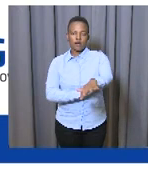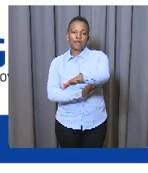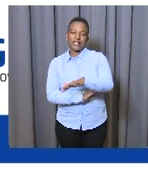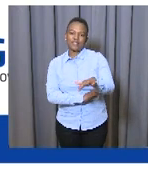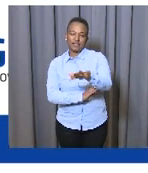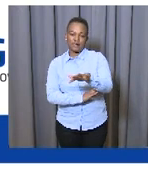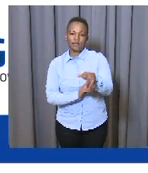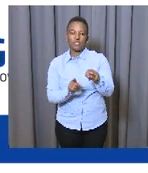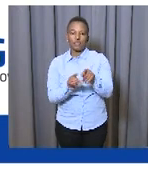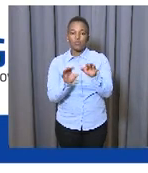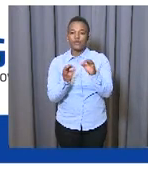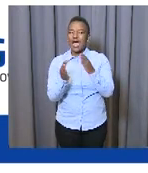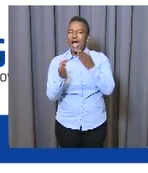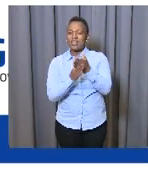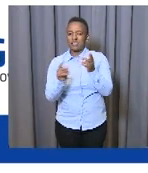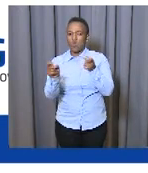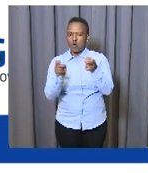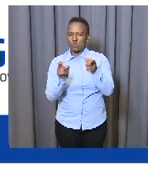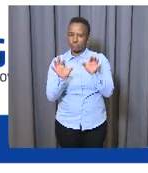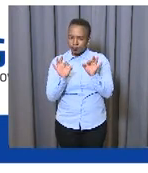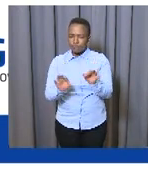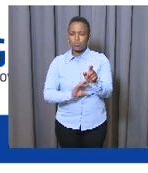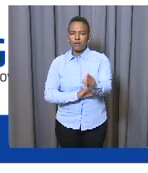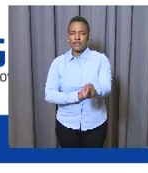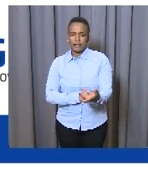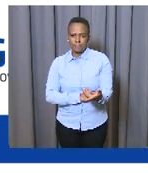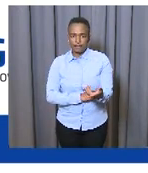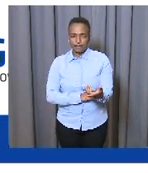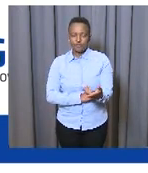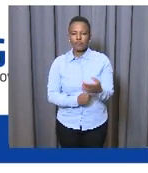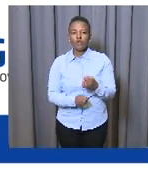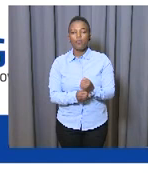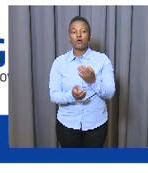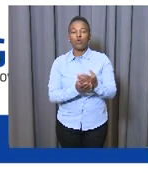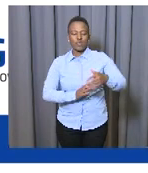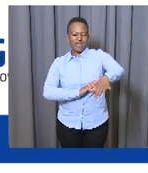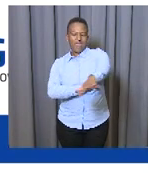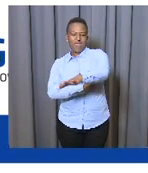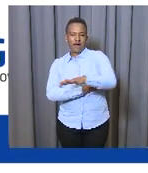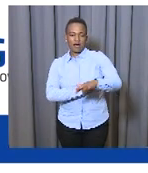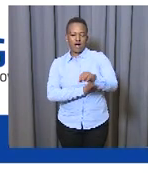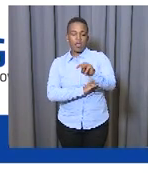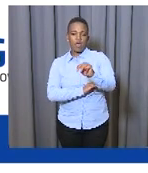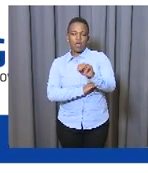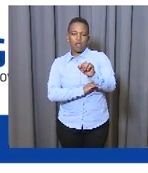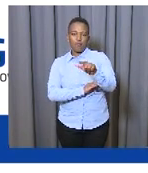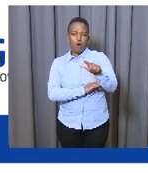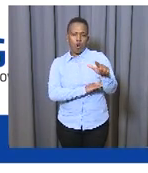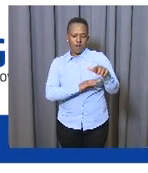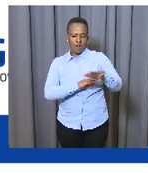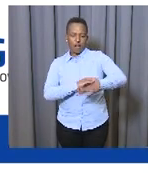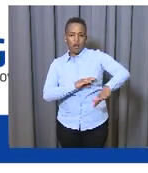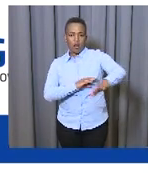and proper access control to ensure that the area there that is a mall,